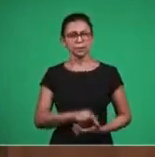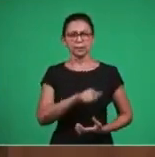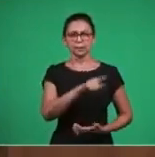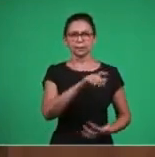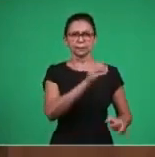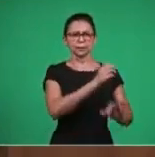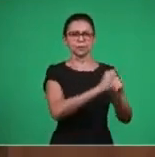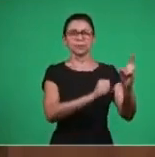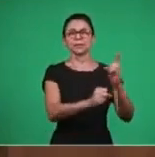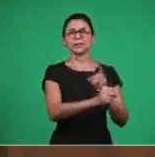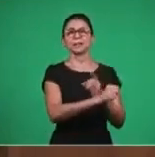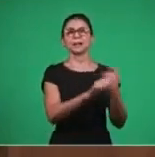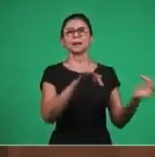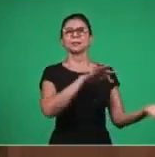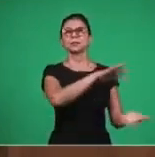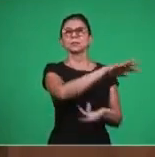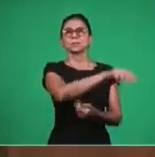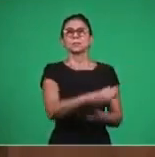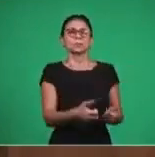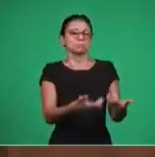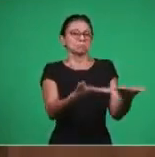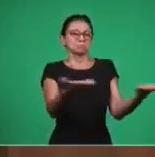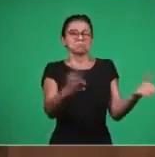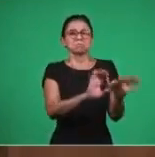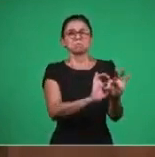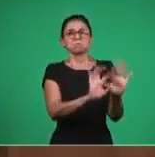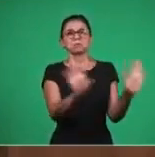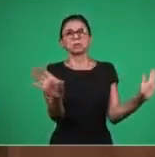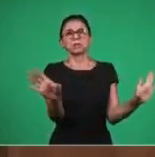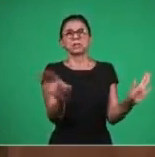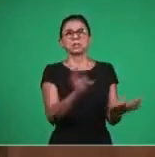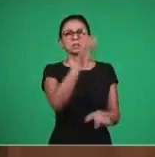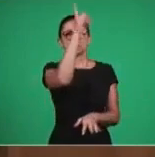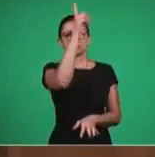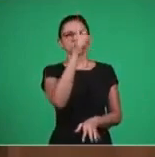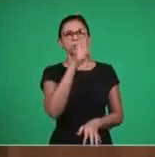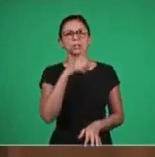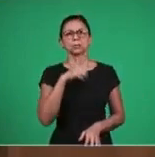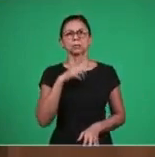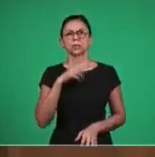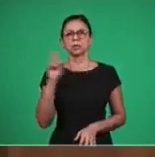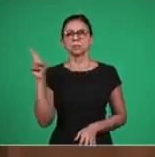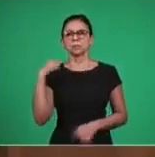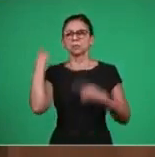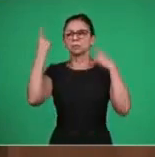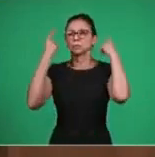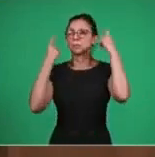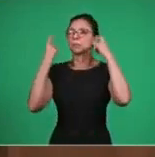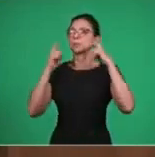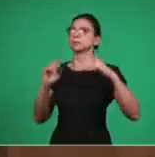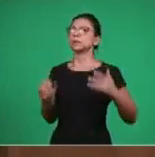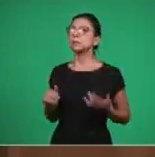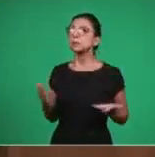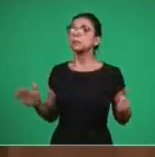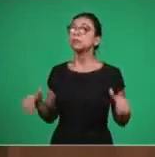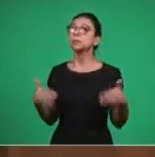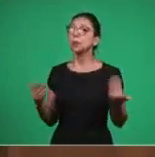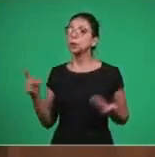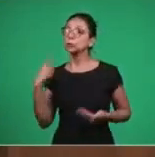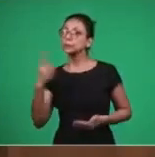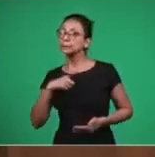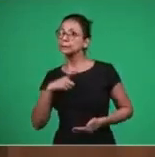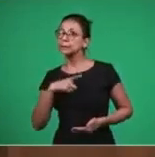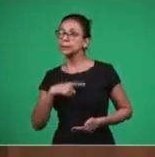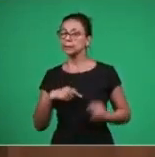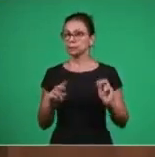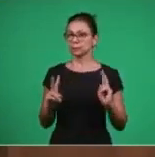the world is out there. Everybody has the right to live, and that's how it is. But now you ask. Our concern is the following. The